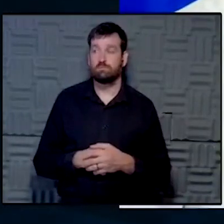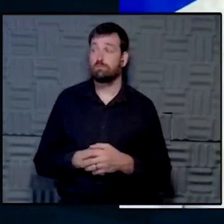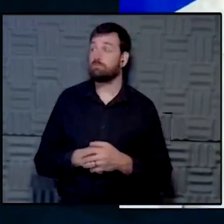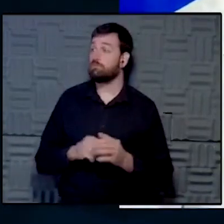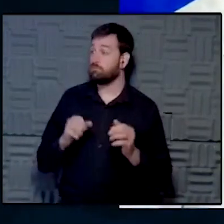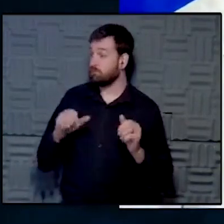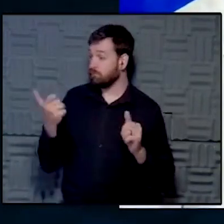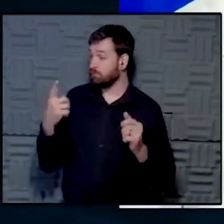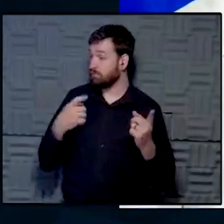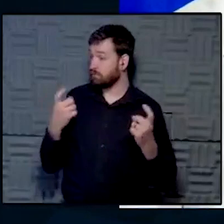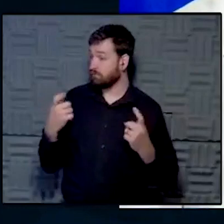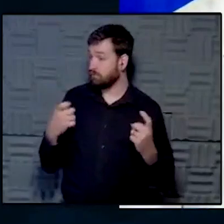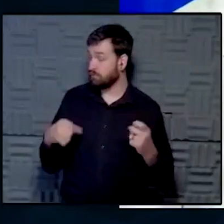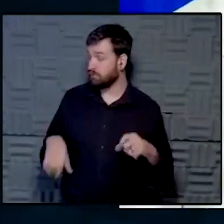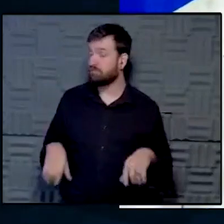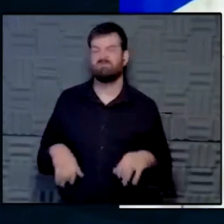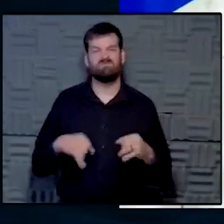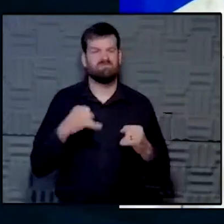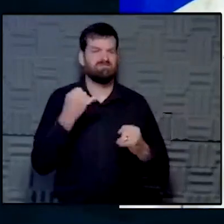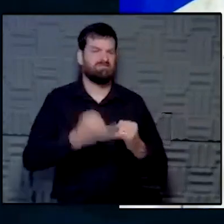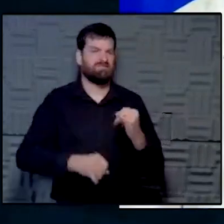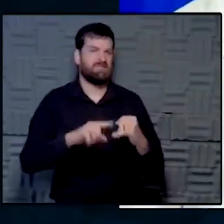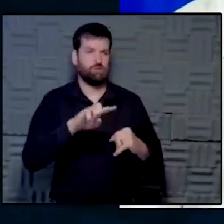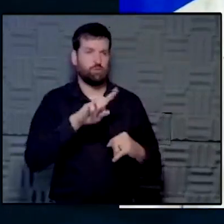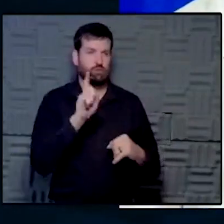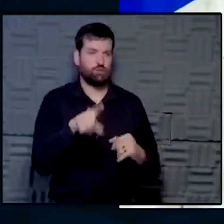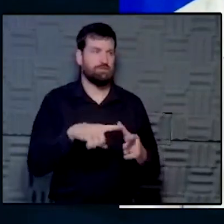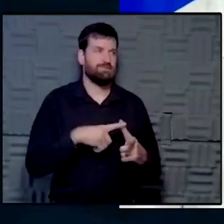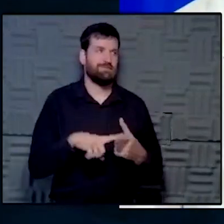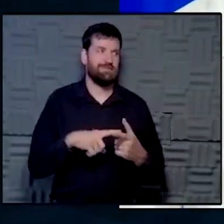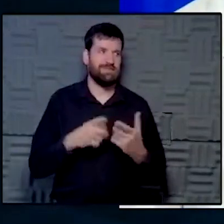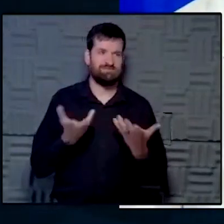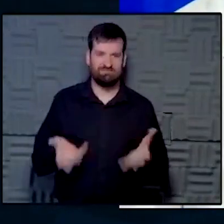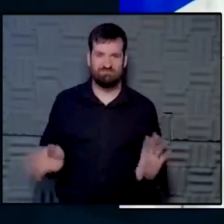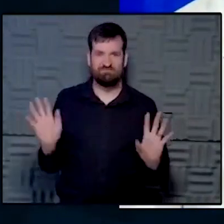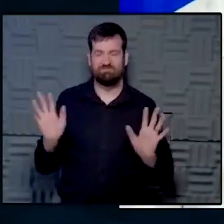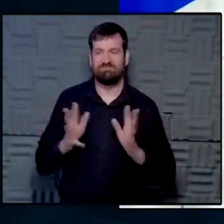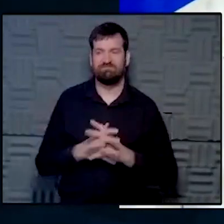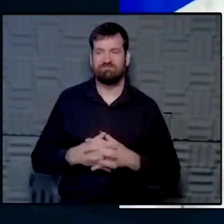All right, other questions? Yeah, and last question for me, and then I'll let you guys wrap up.